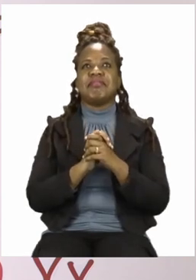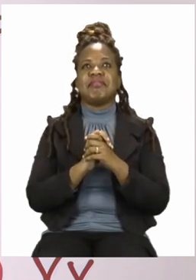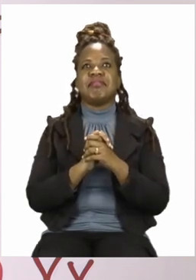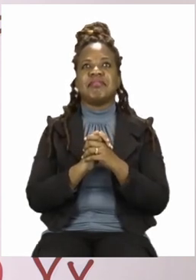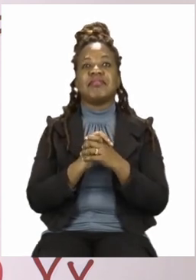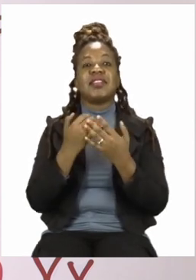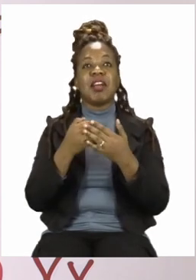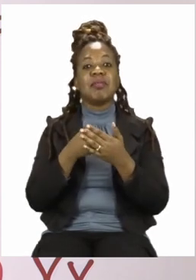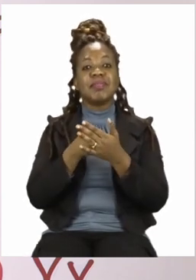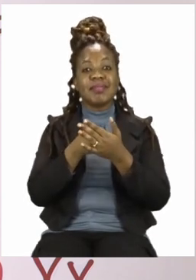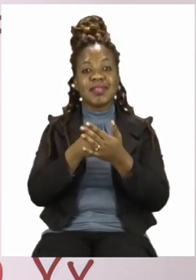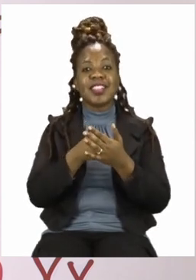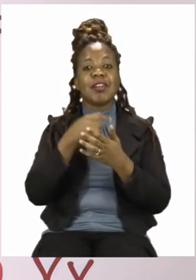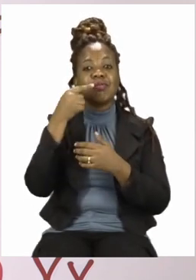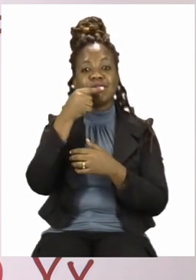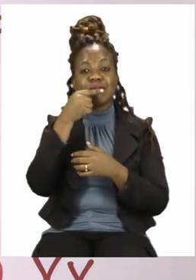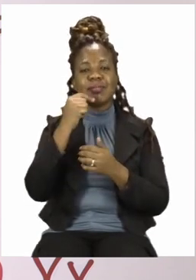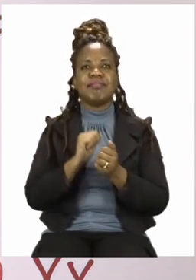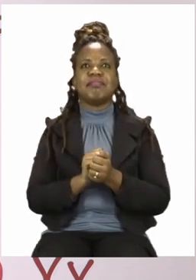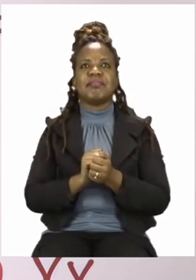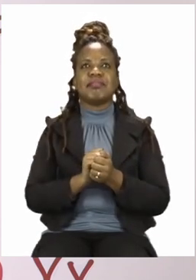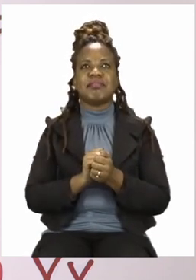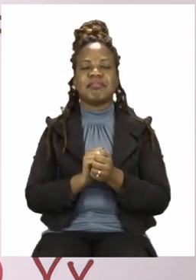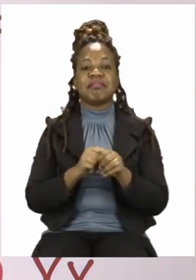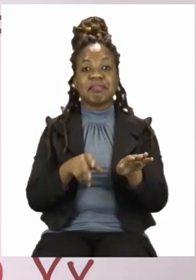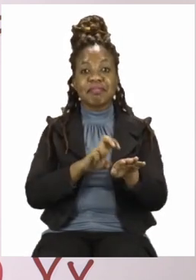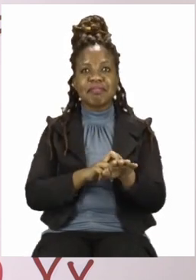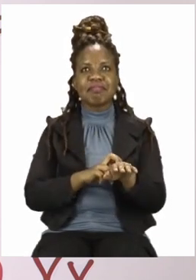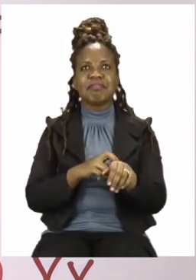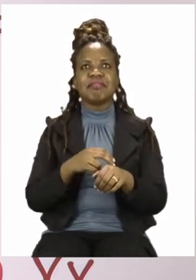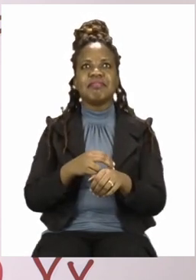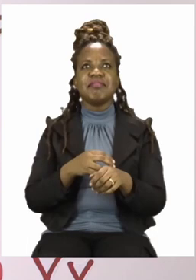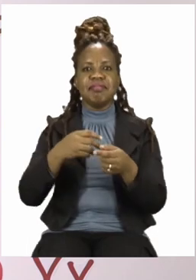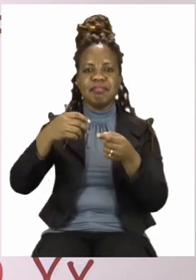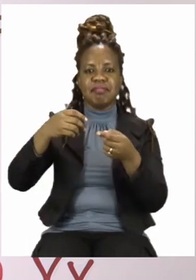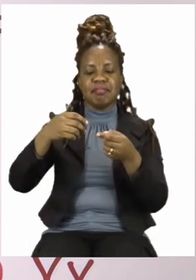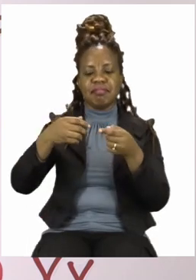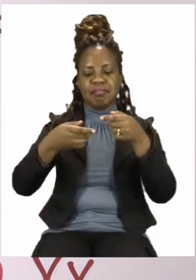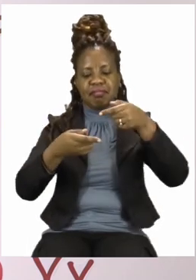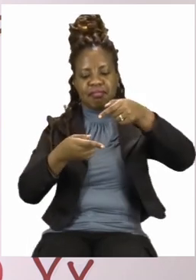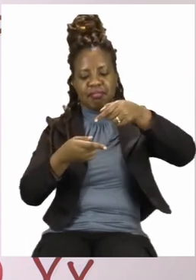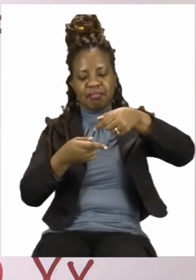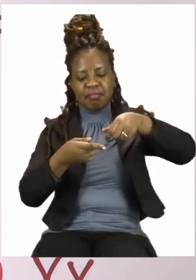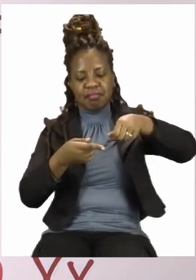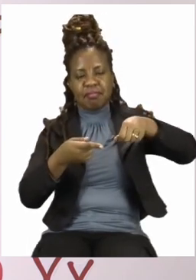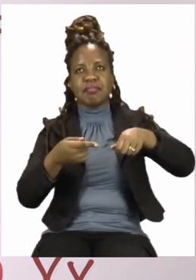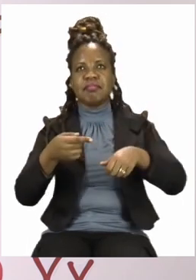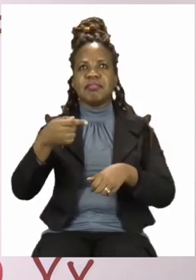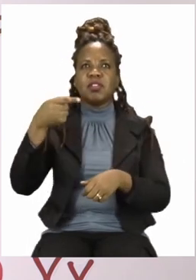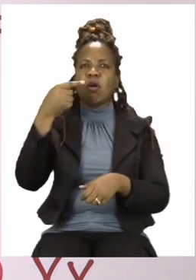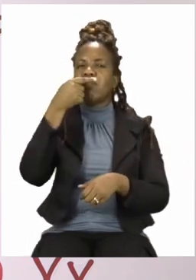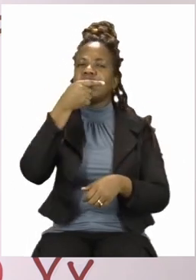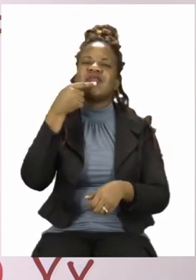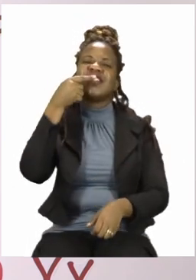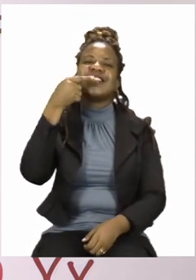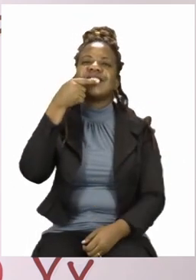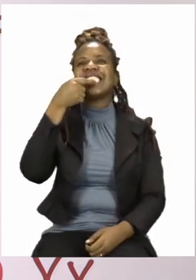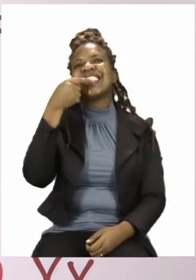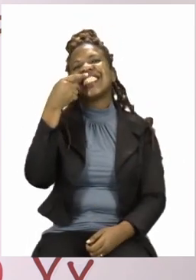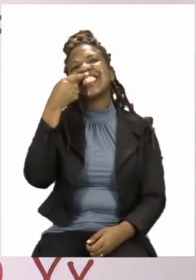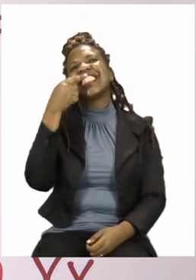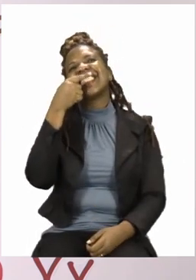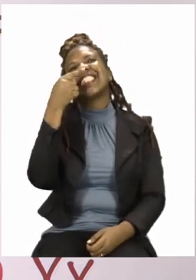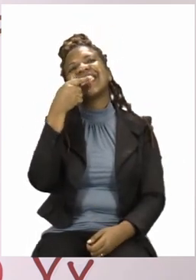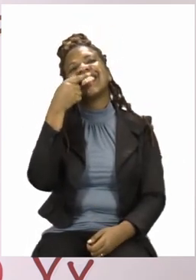brush by yourselves. Are you ready? Let's go. Do, do, do, do, do, do. Round small